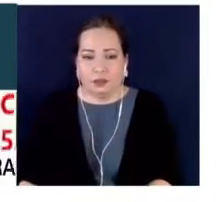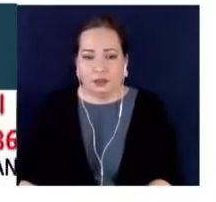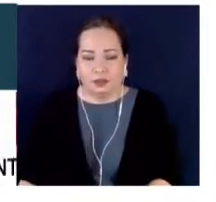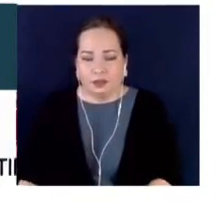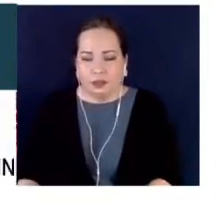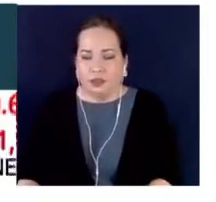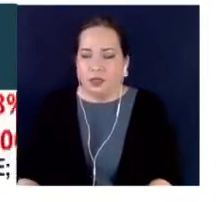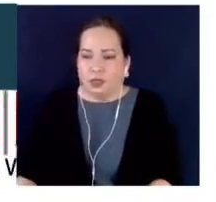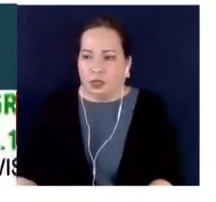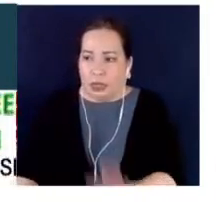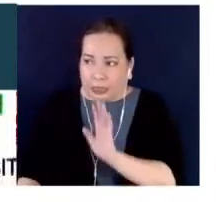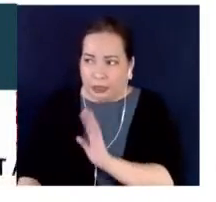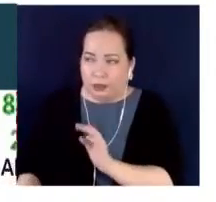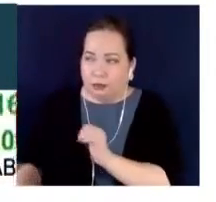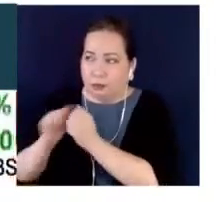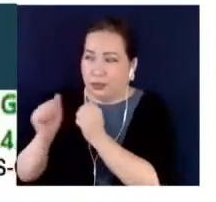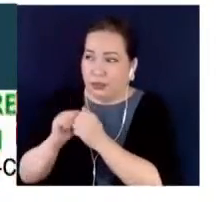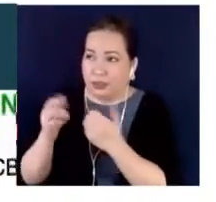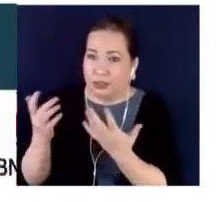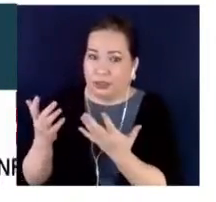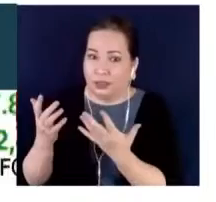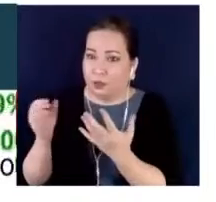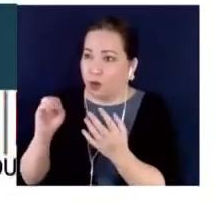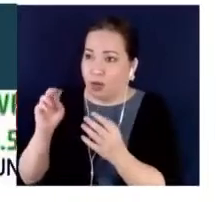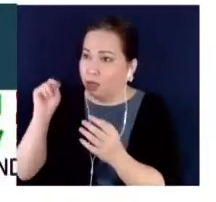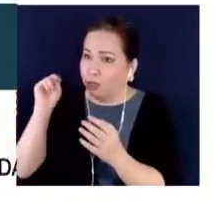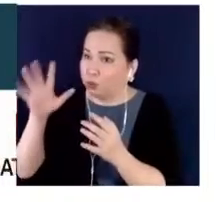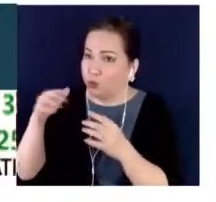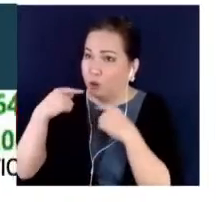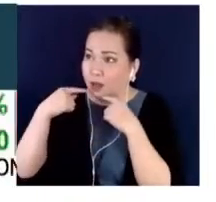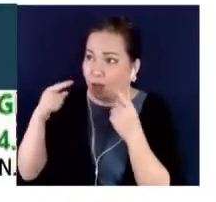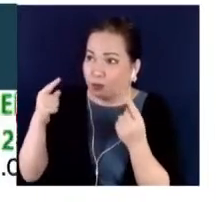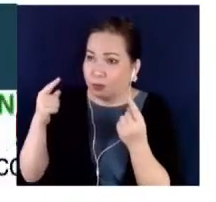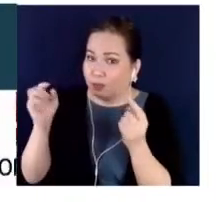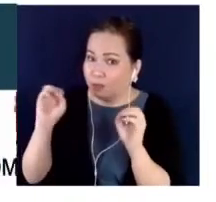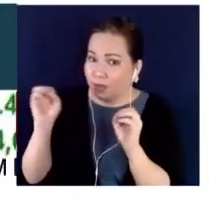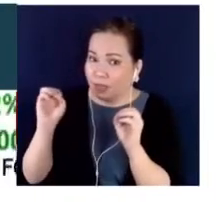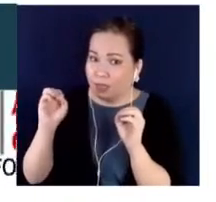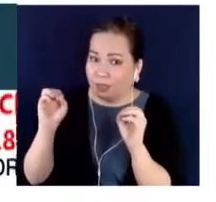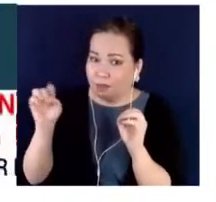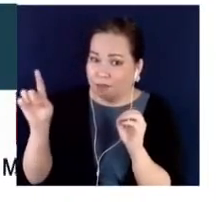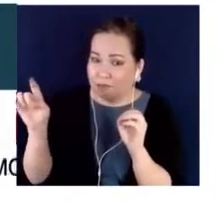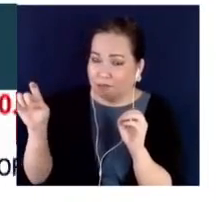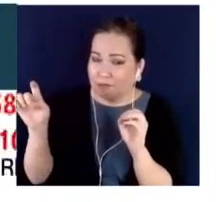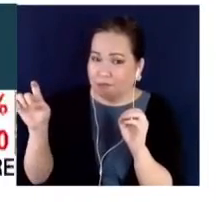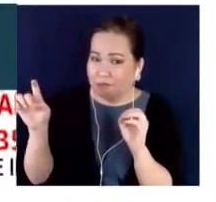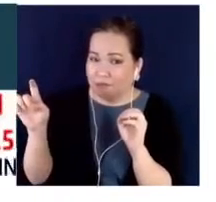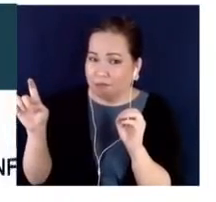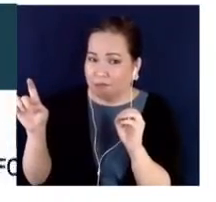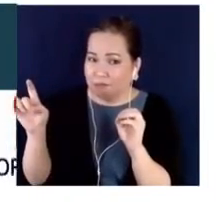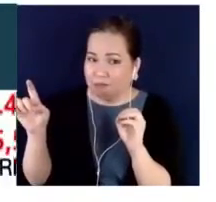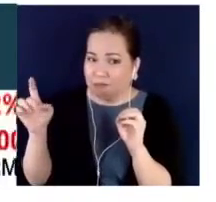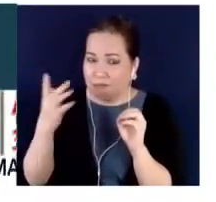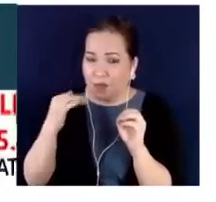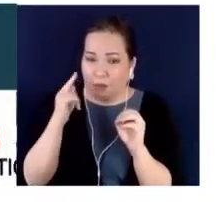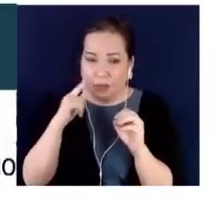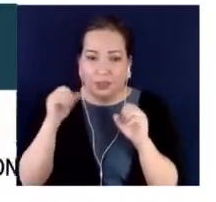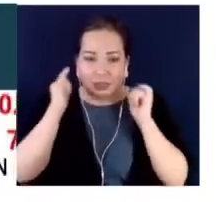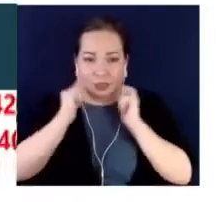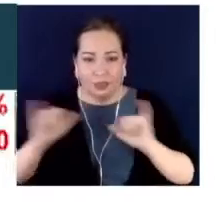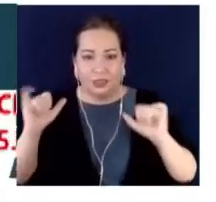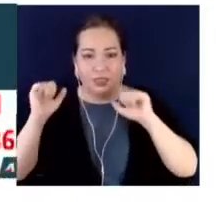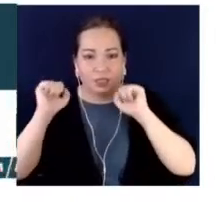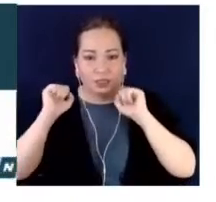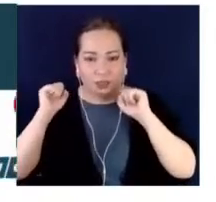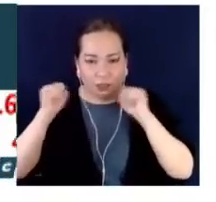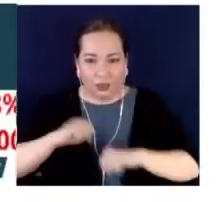So basically, there's no new announcement here because you're still going to have that tripartite agreement, and it's